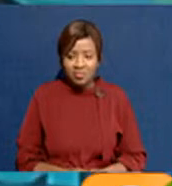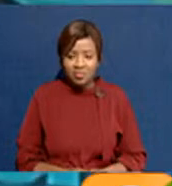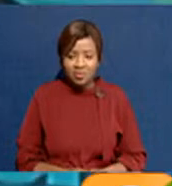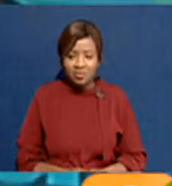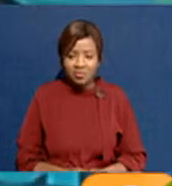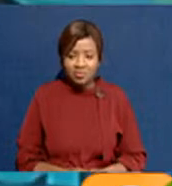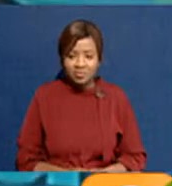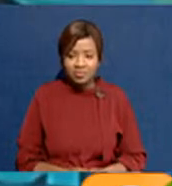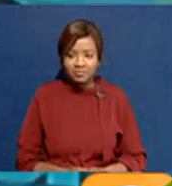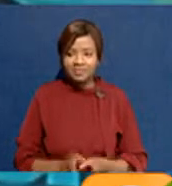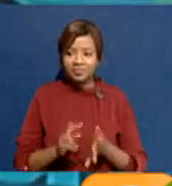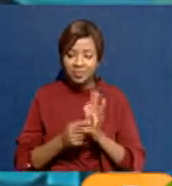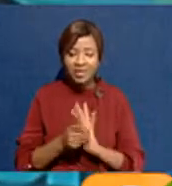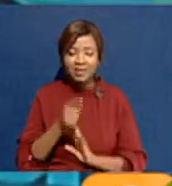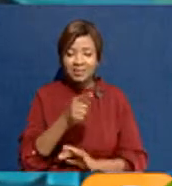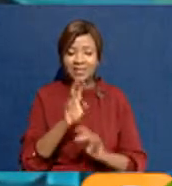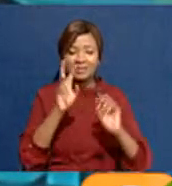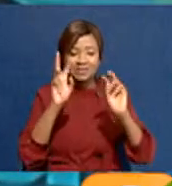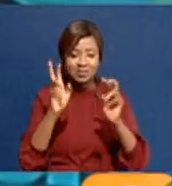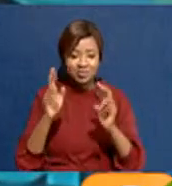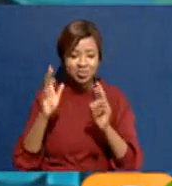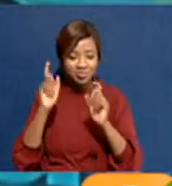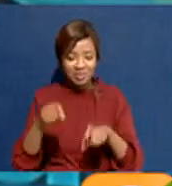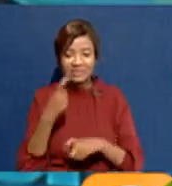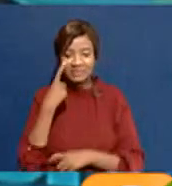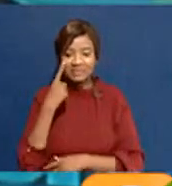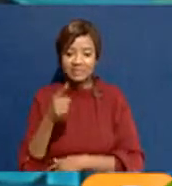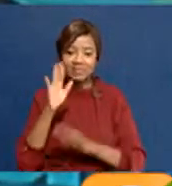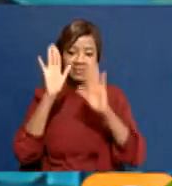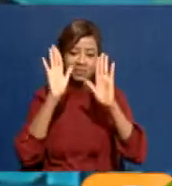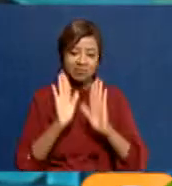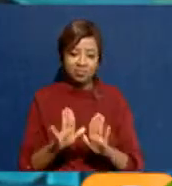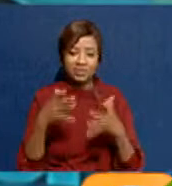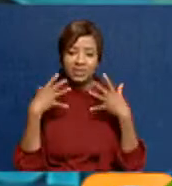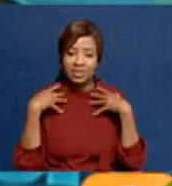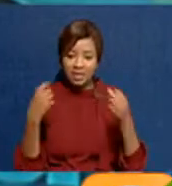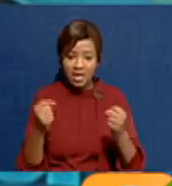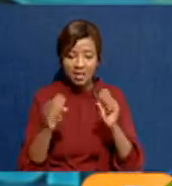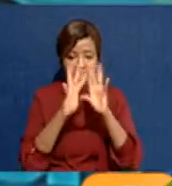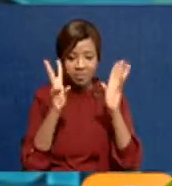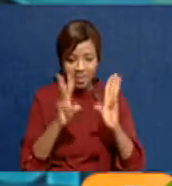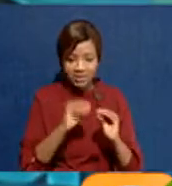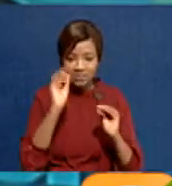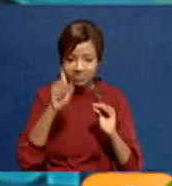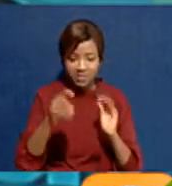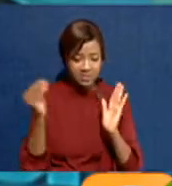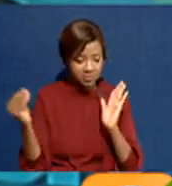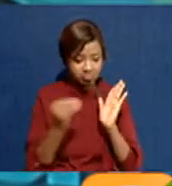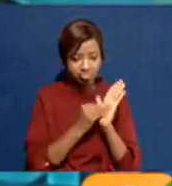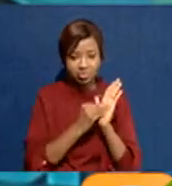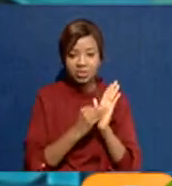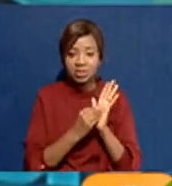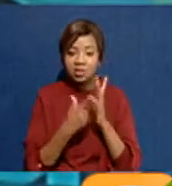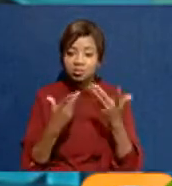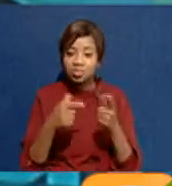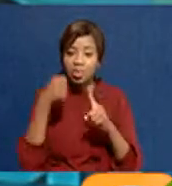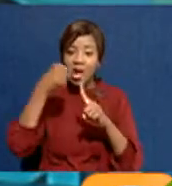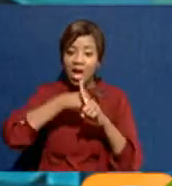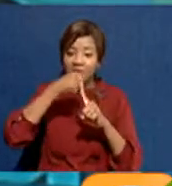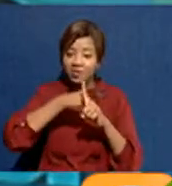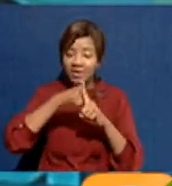it's things that need to be prioritized in the health budget. So advocacy is